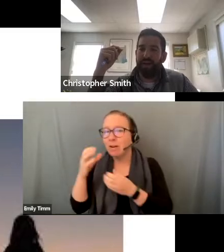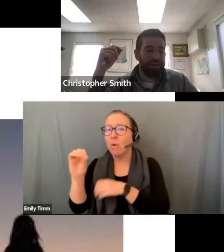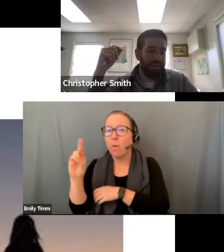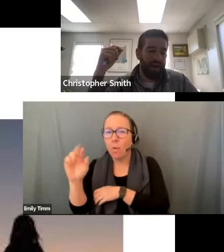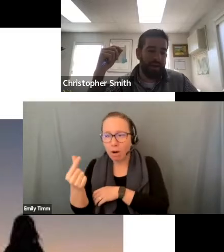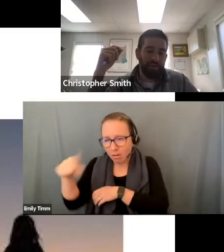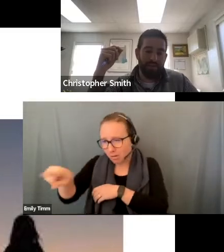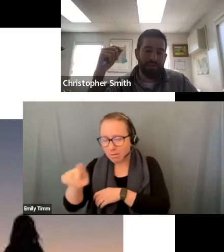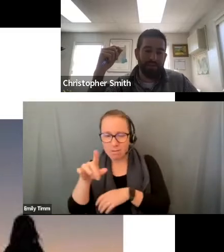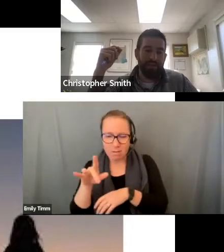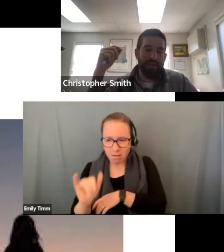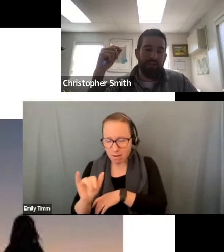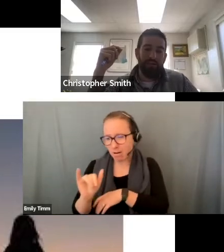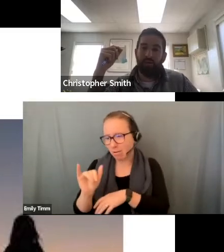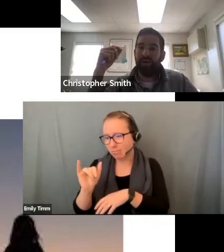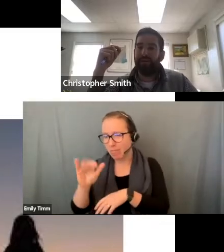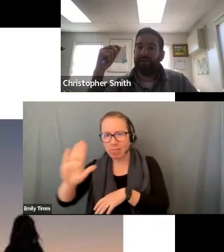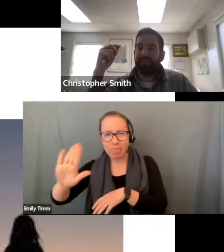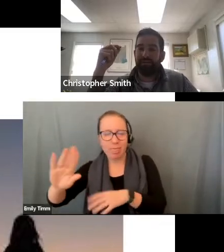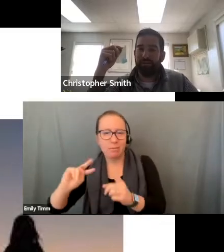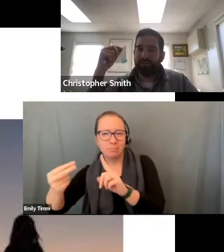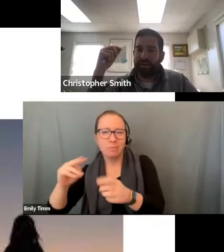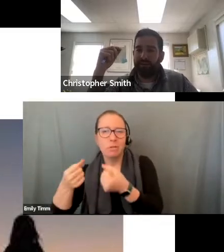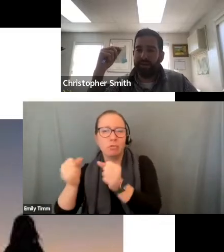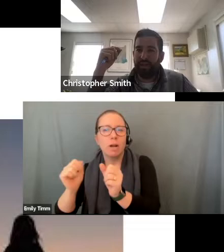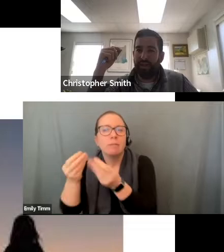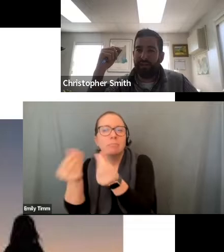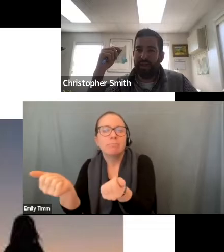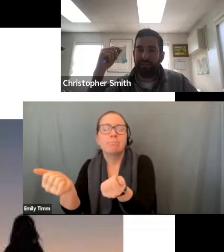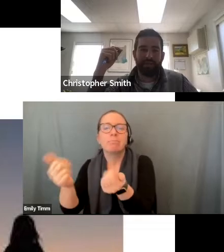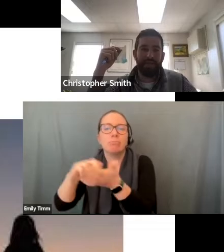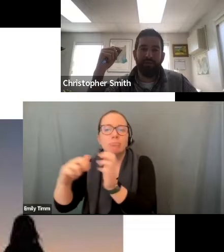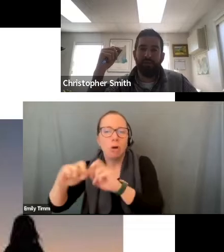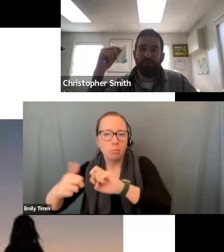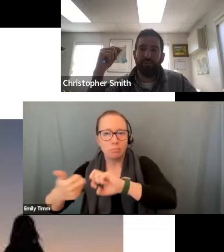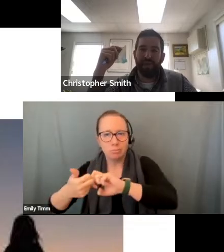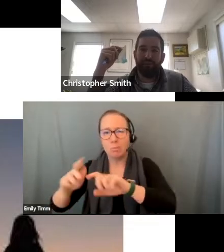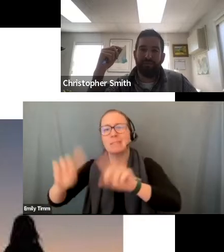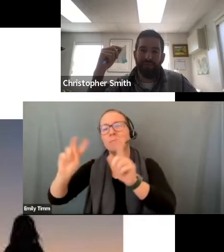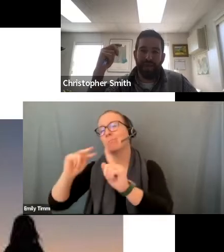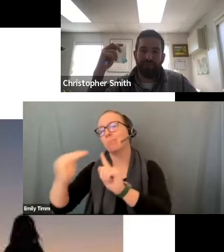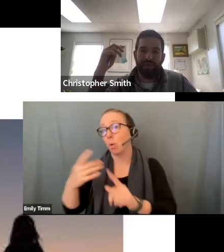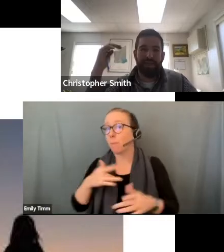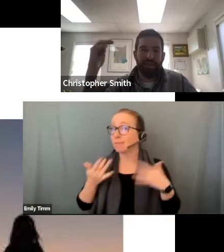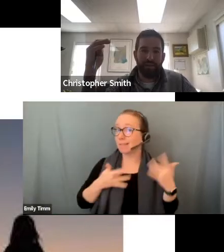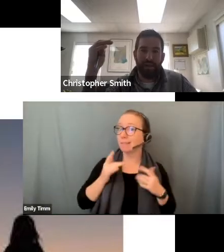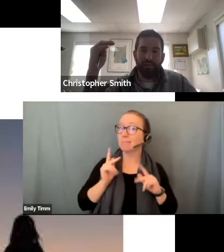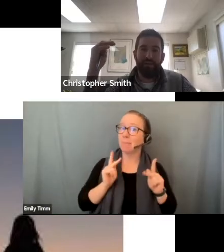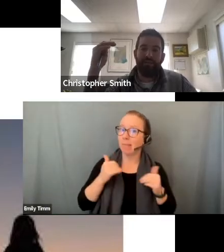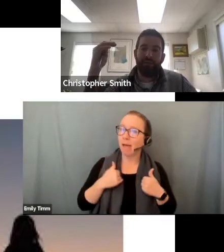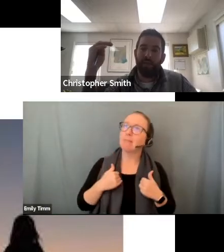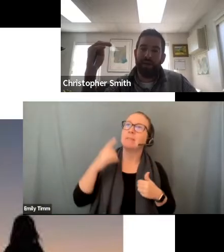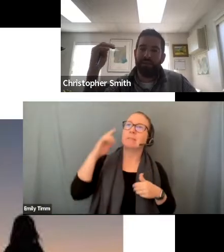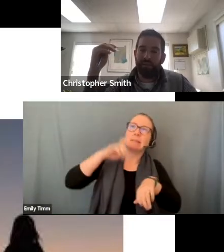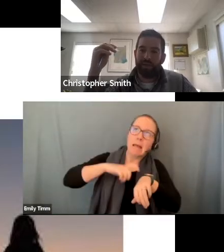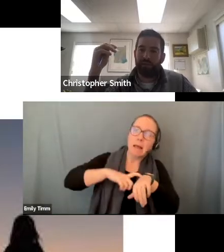and healthcare inequities from a very different perspective than that. And I'm excited for people to have some time to think about